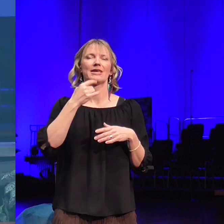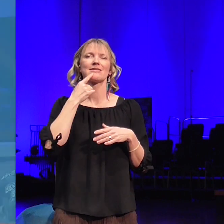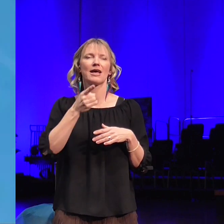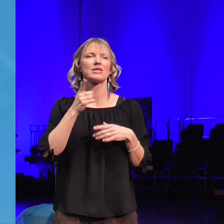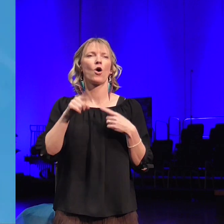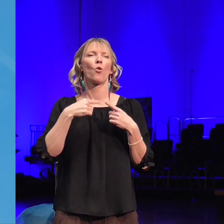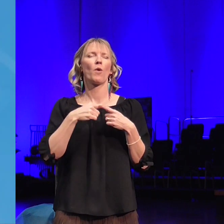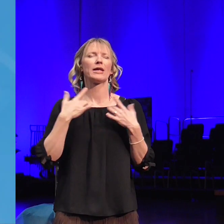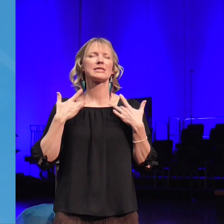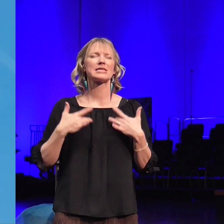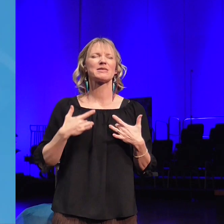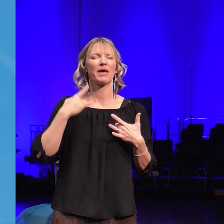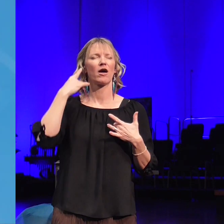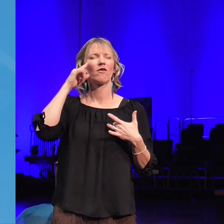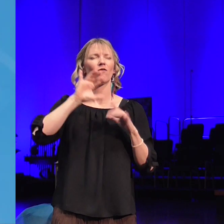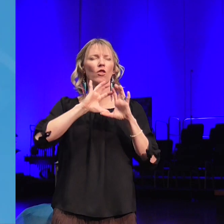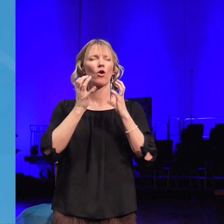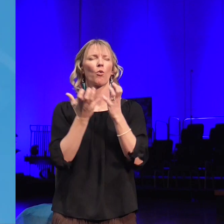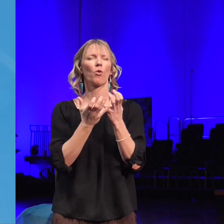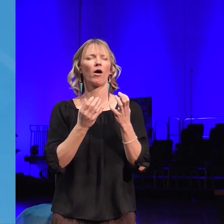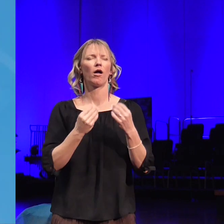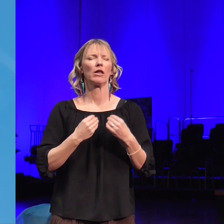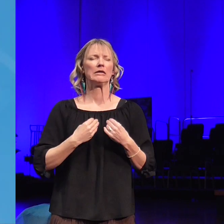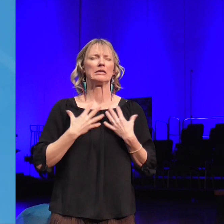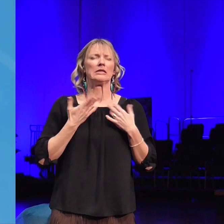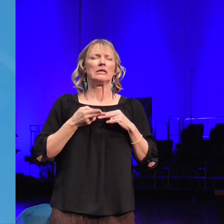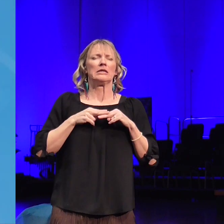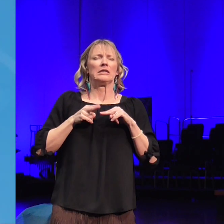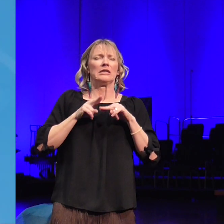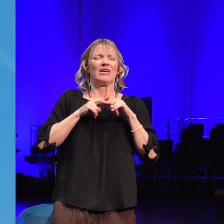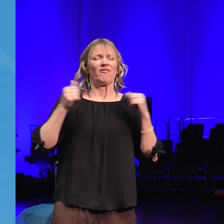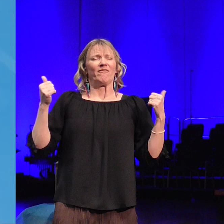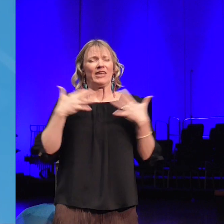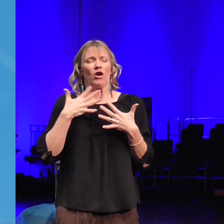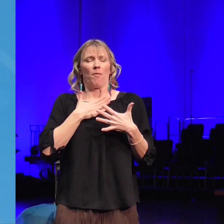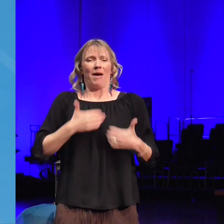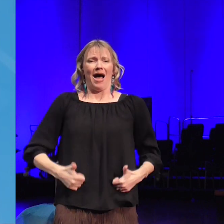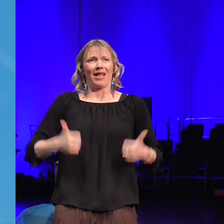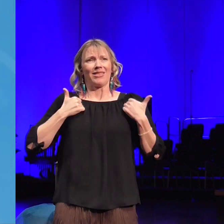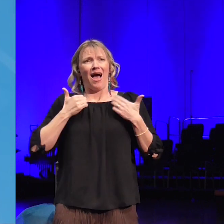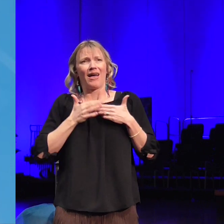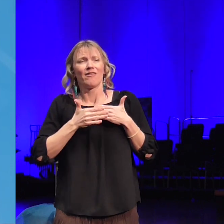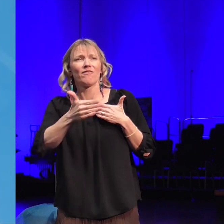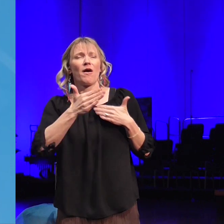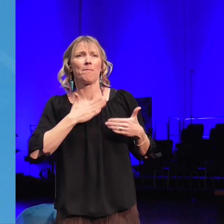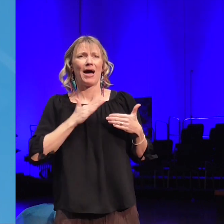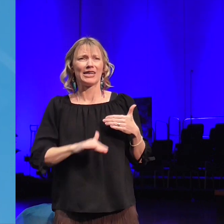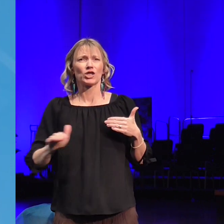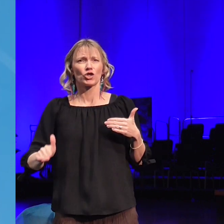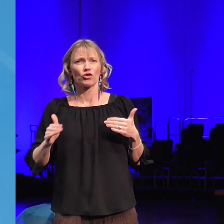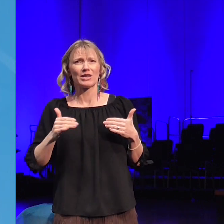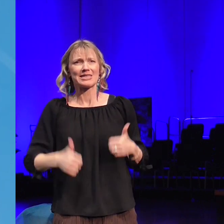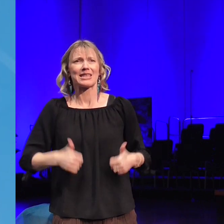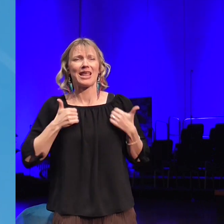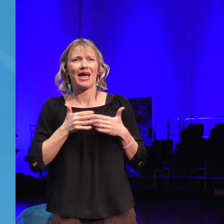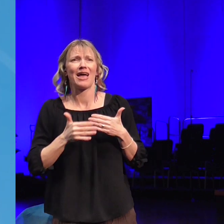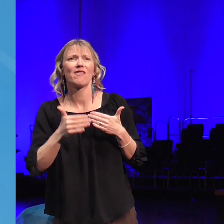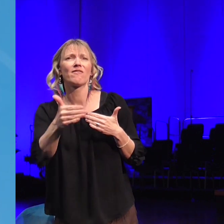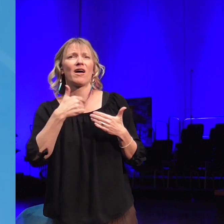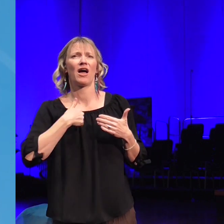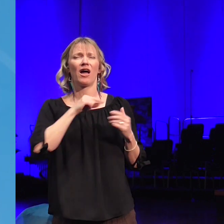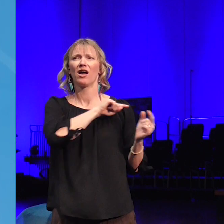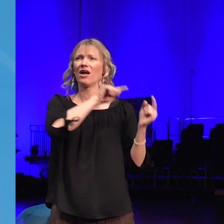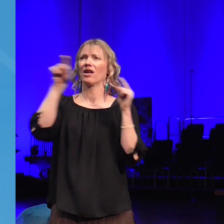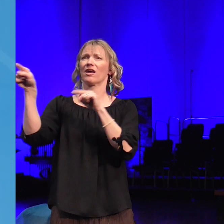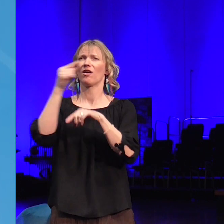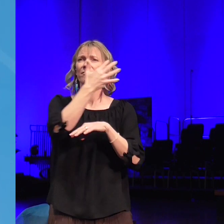for the world grows in me, in fear of what my life and my children's may be, I go and lie down in the wood. Drake